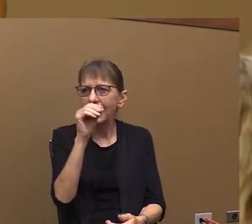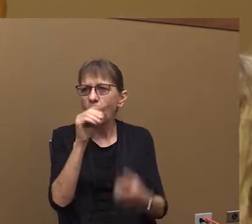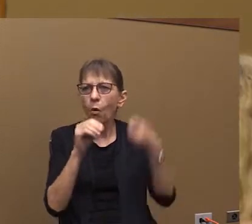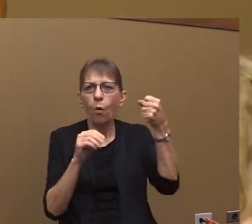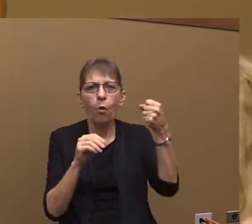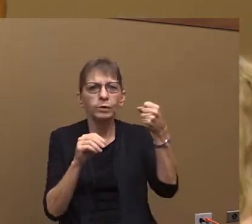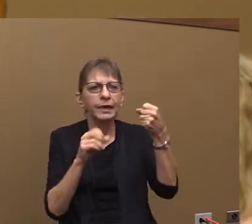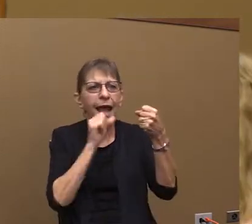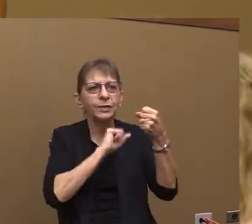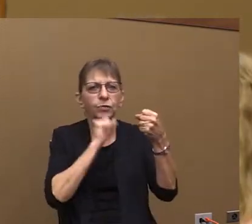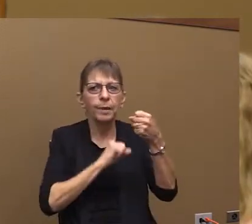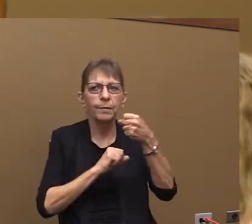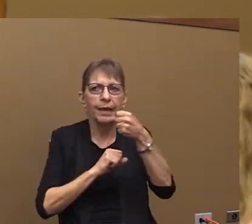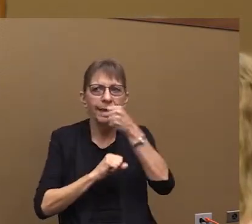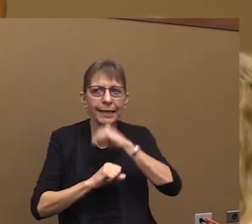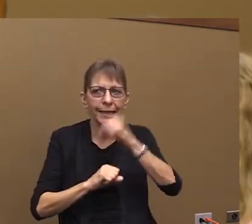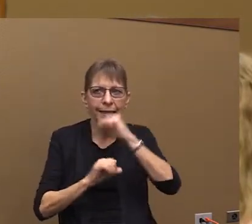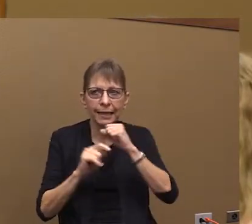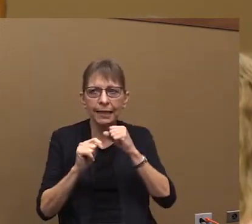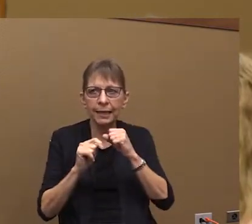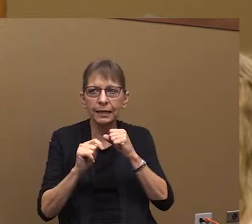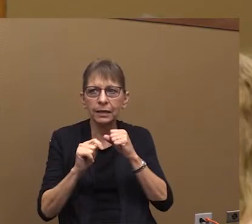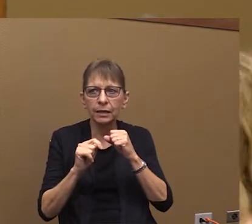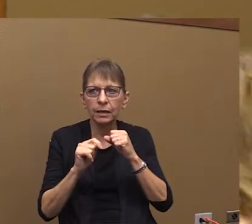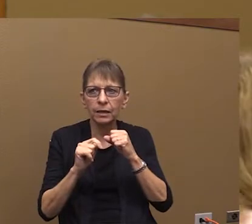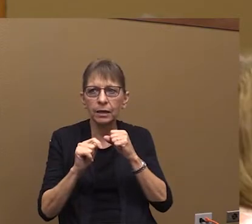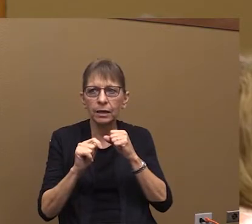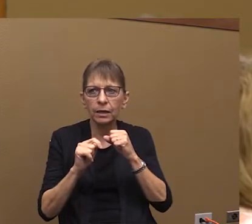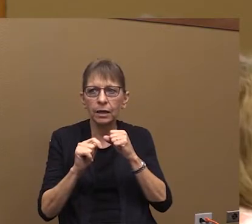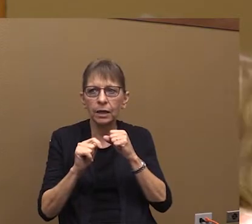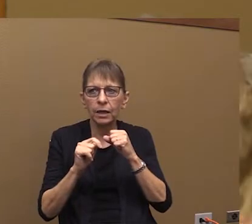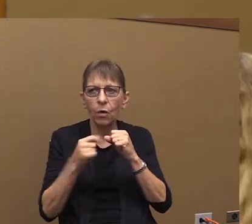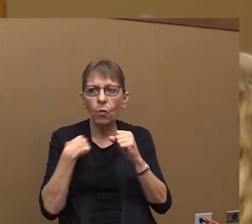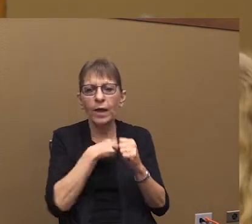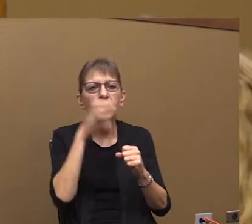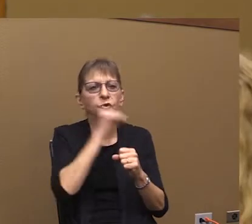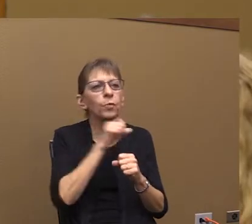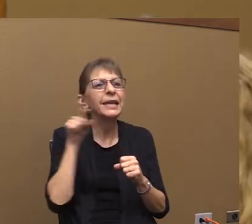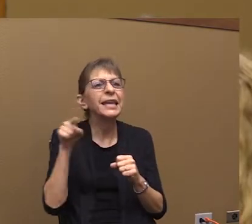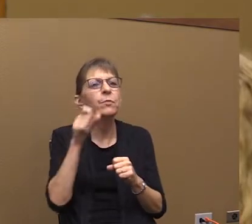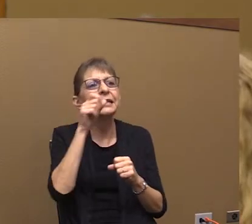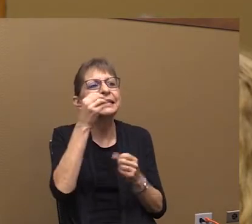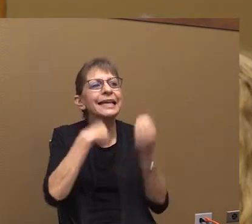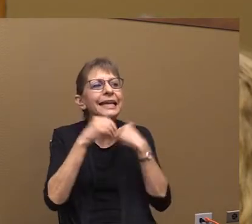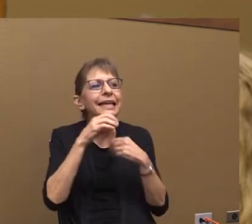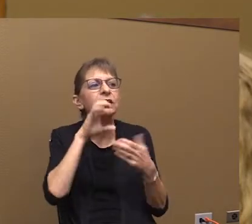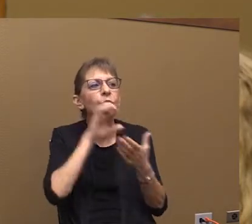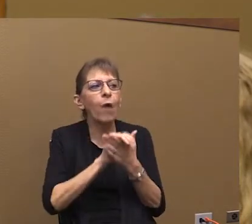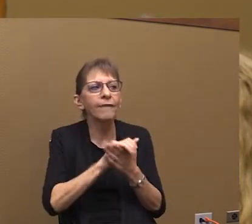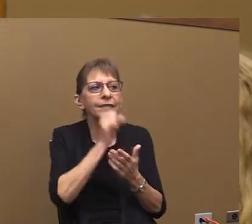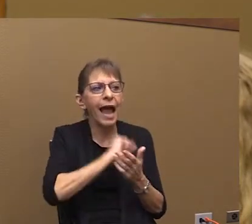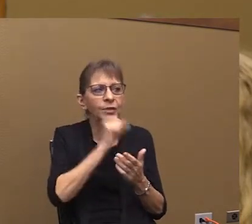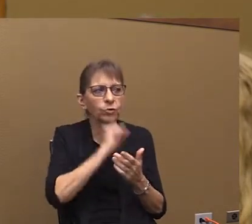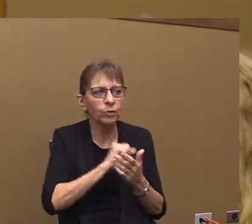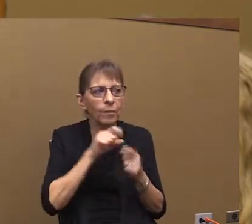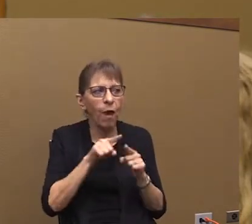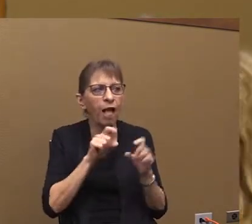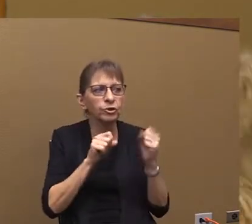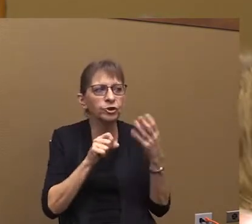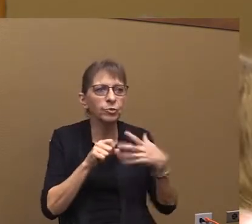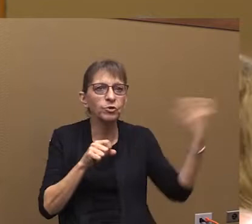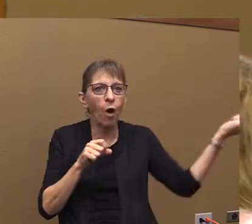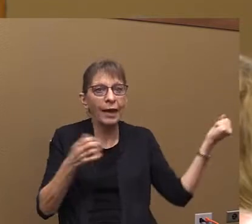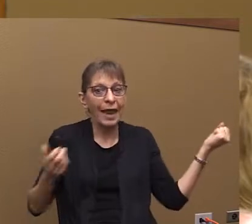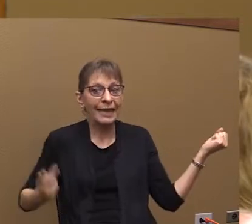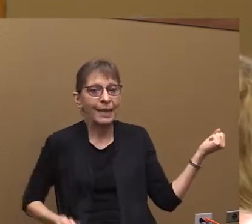and eating an ice cream, and we assumed that he was eating his wife's while she was gone and holding his to eat for